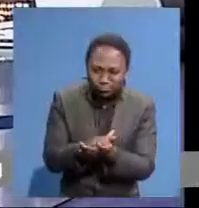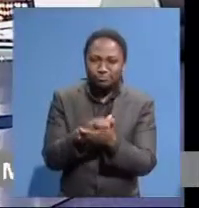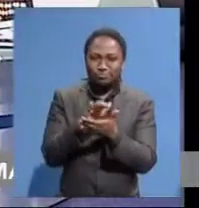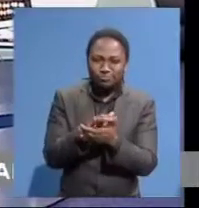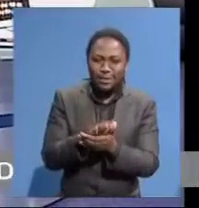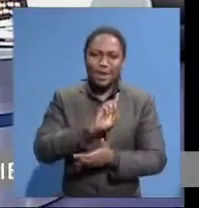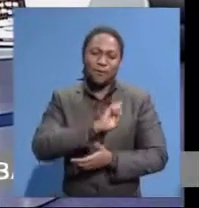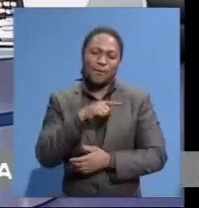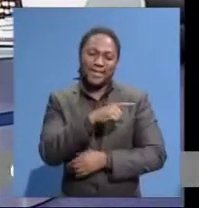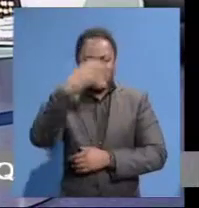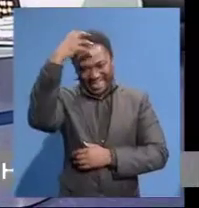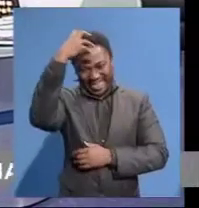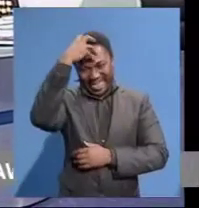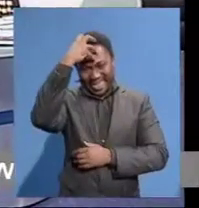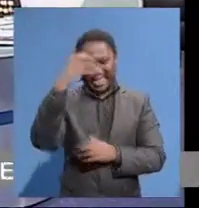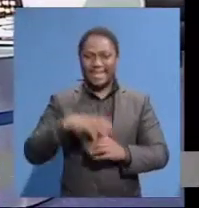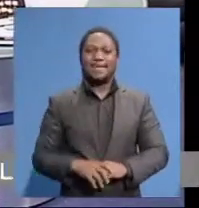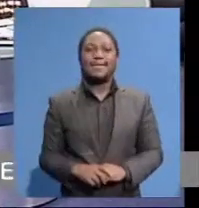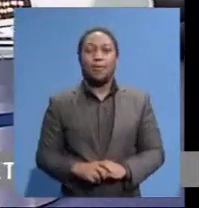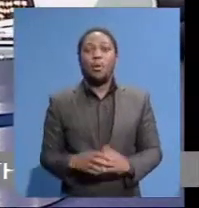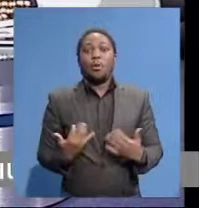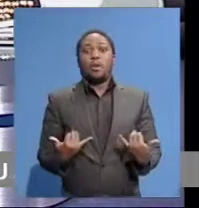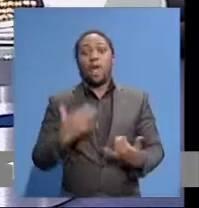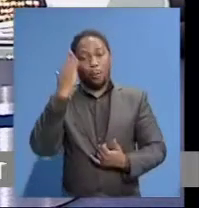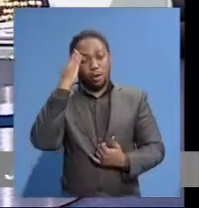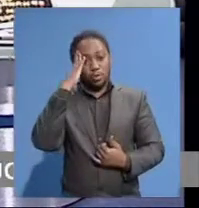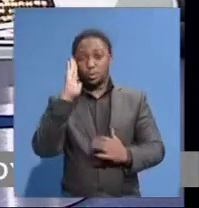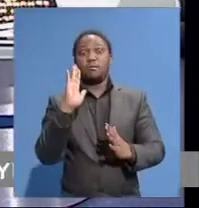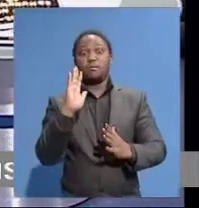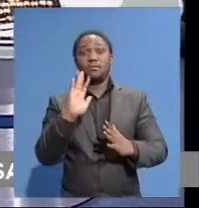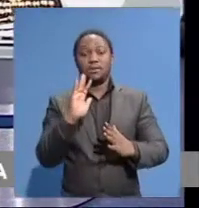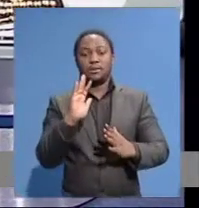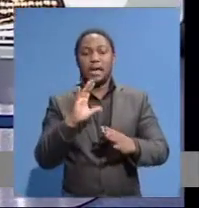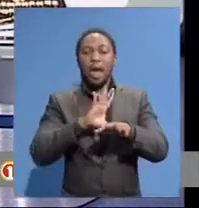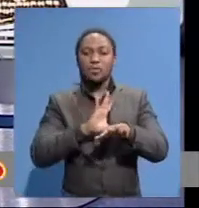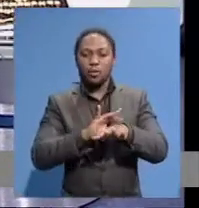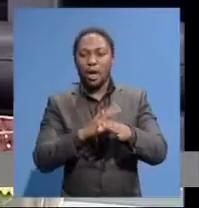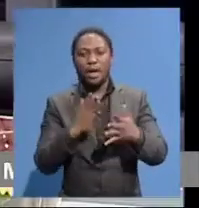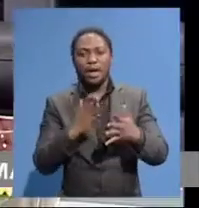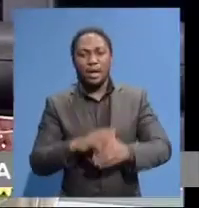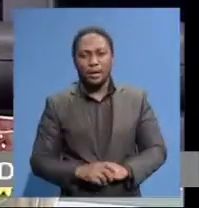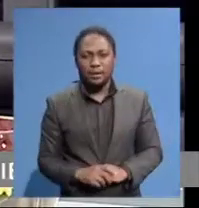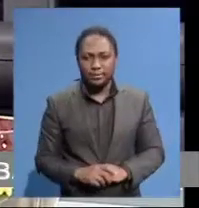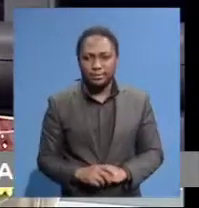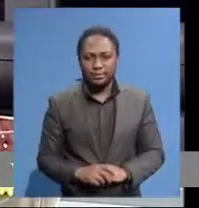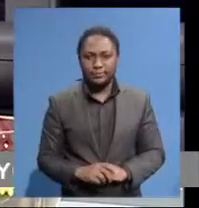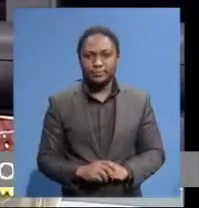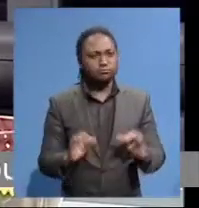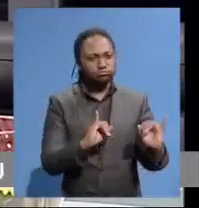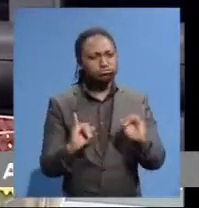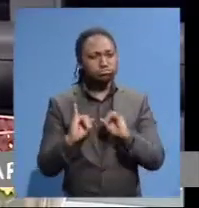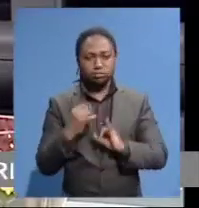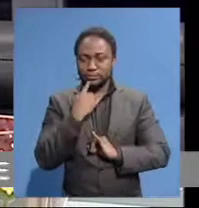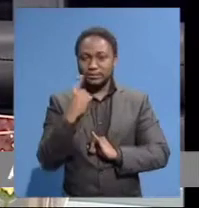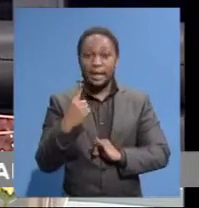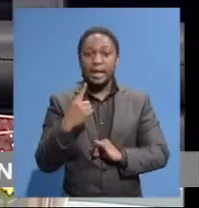He's a king, by the way, Thomas. Oh, now I know. Now you know. Now I know. Dr. Minga, the introduction we heard, the